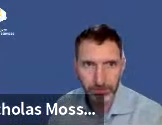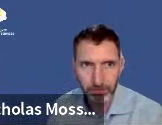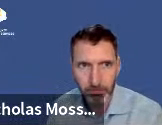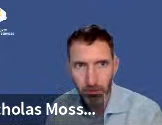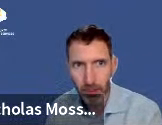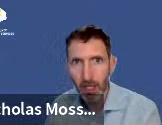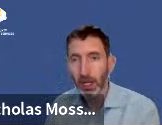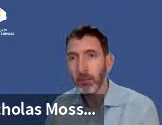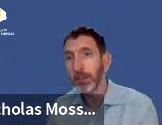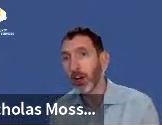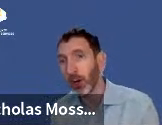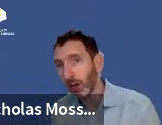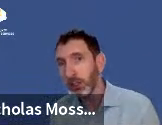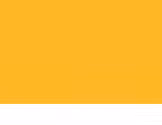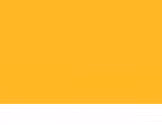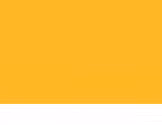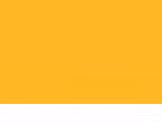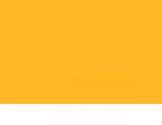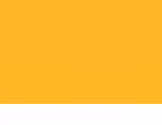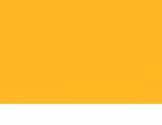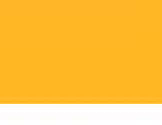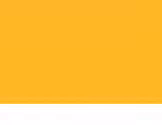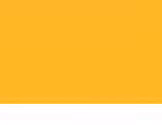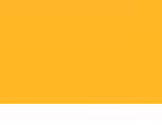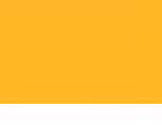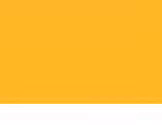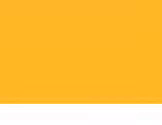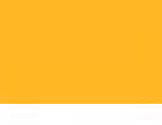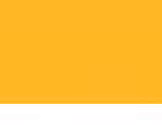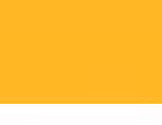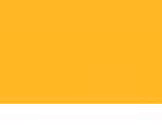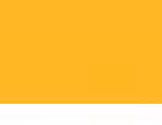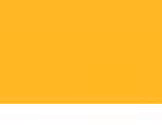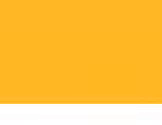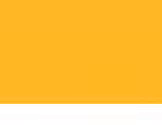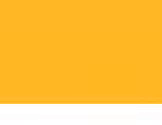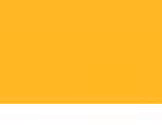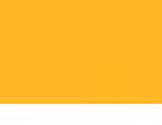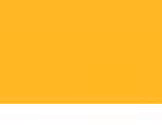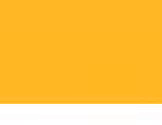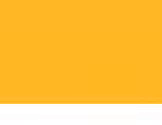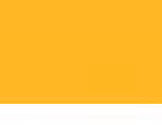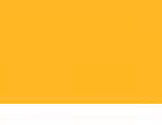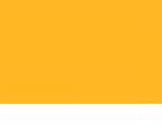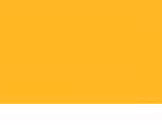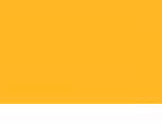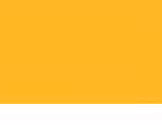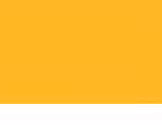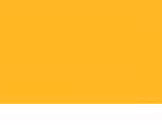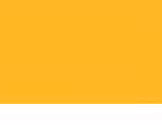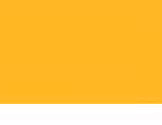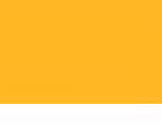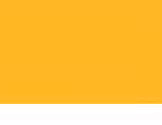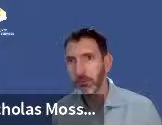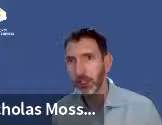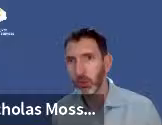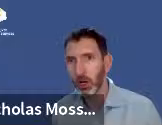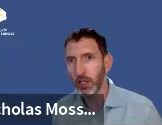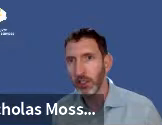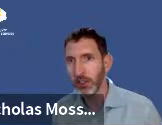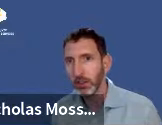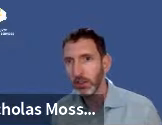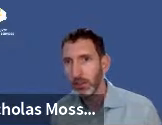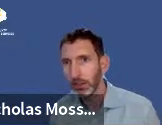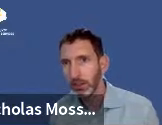please. Dr. Moss, can you Yeah. please pause? We've lost our ASL interpreters. Sure, I'm